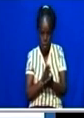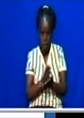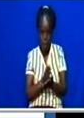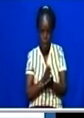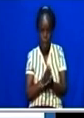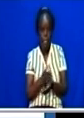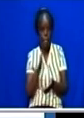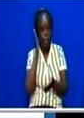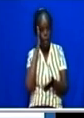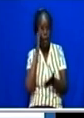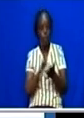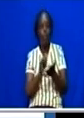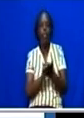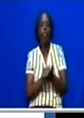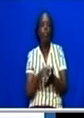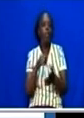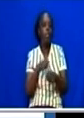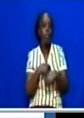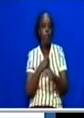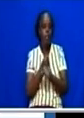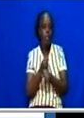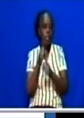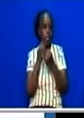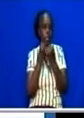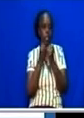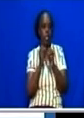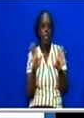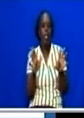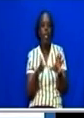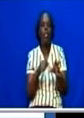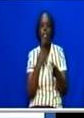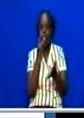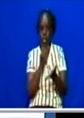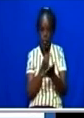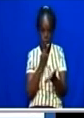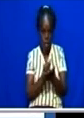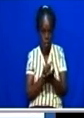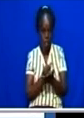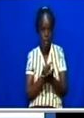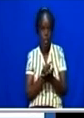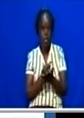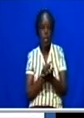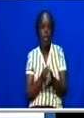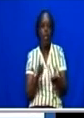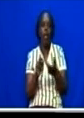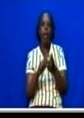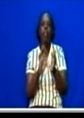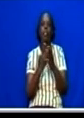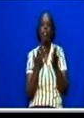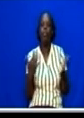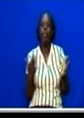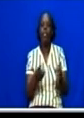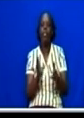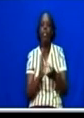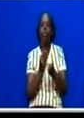note, you must bring out the mentioning of that fact, then add something, add